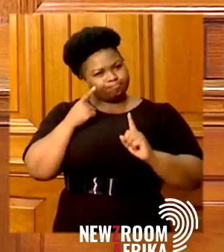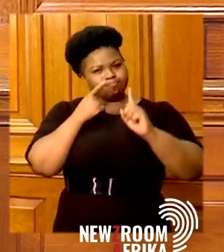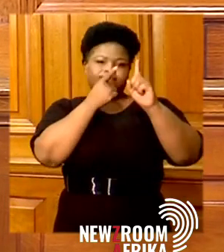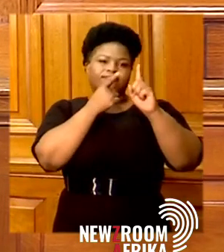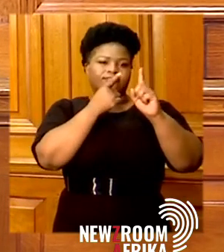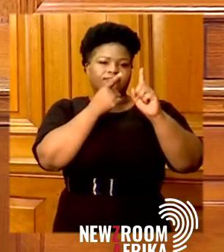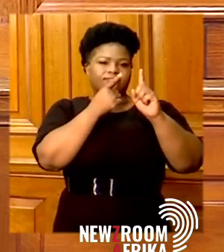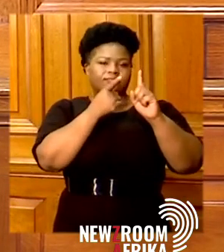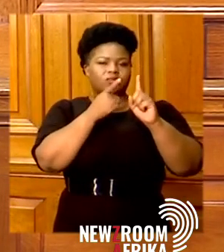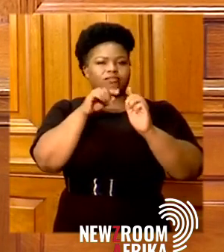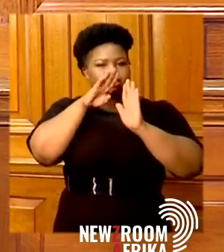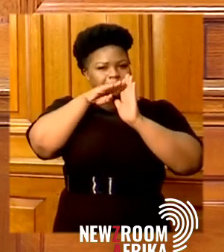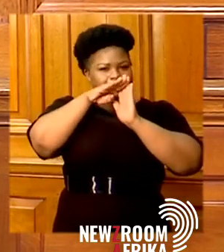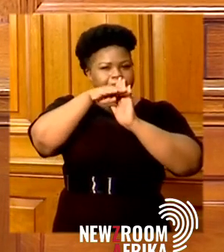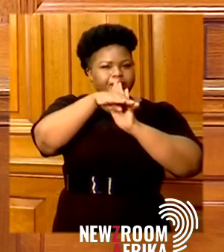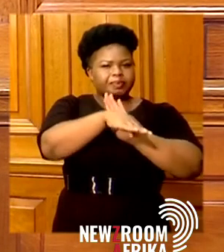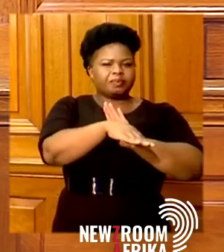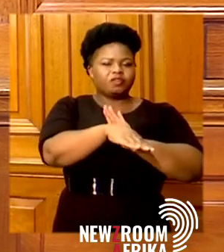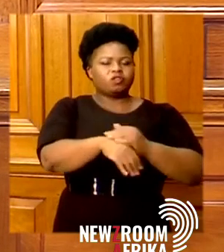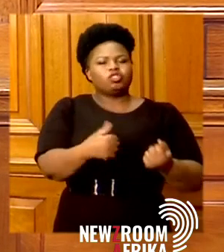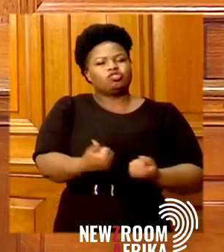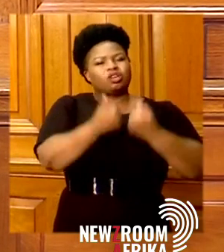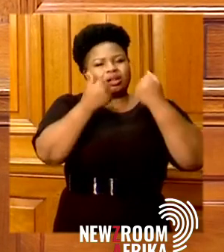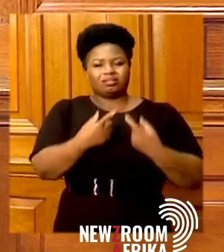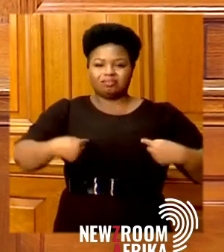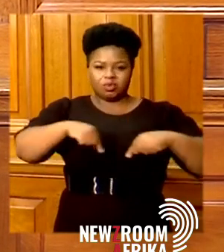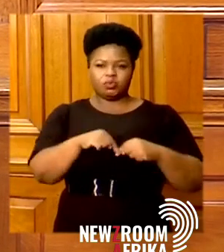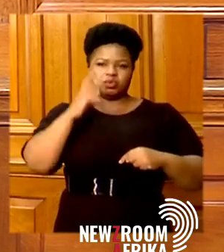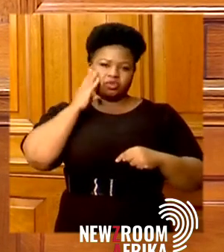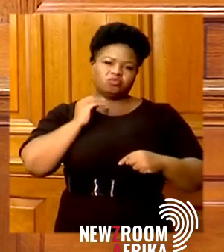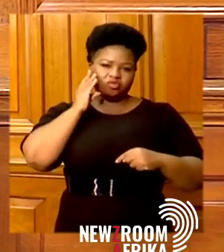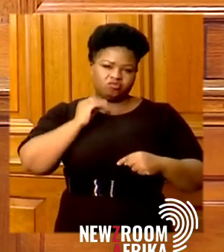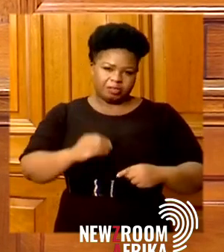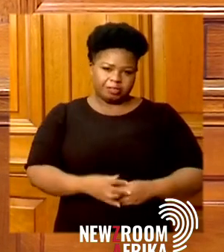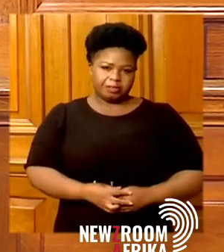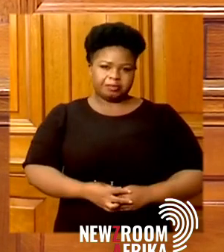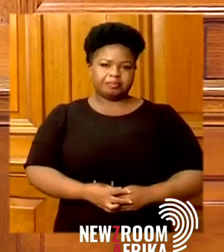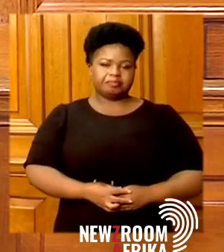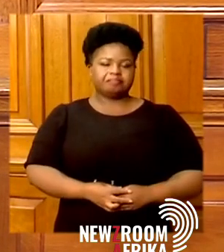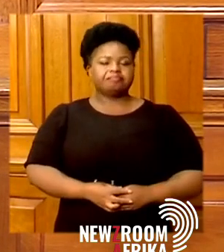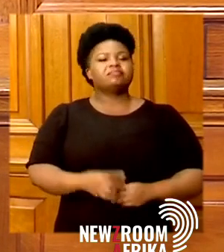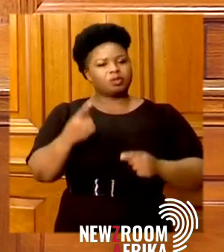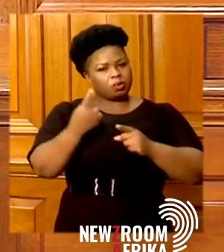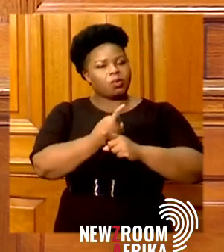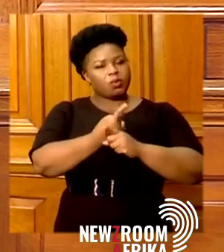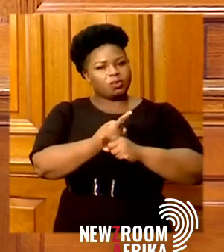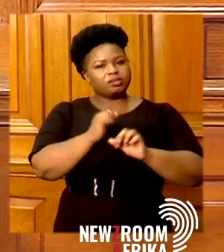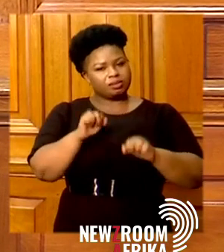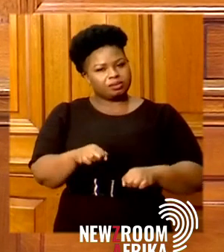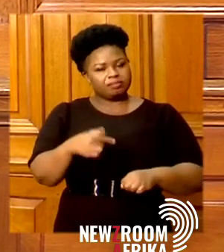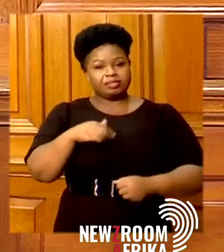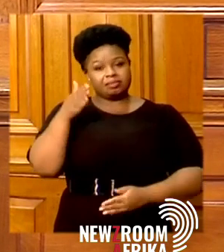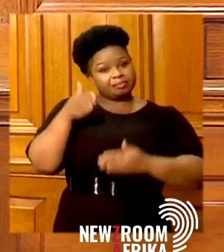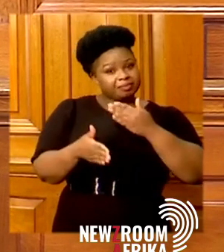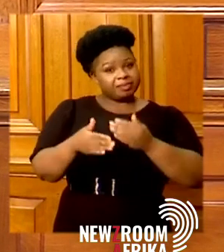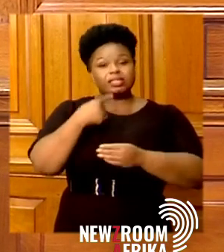face down this challenge that has confronted our nation. And as always, I want to end